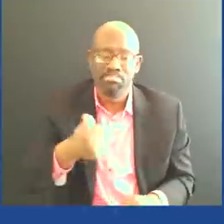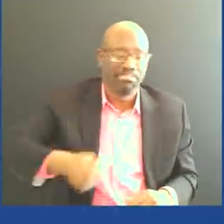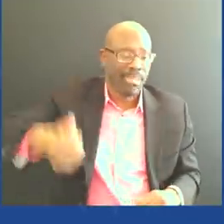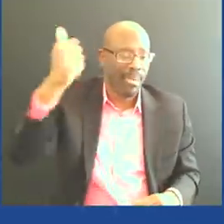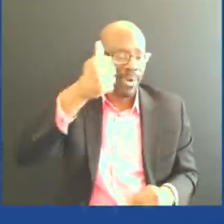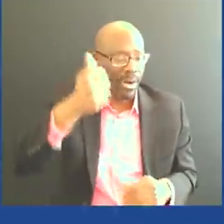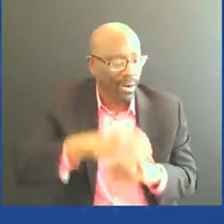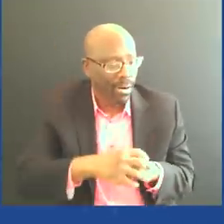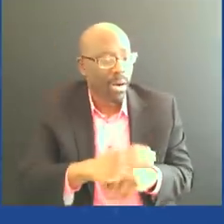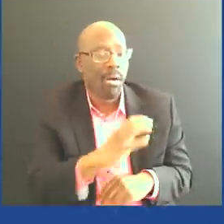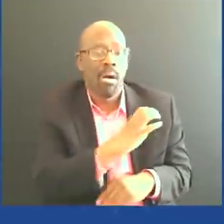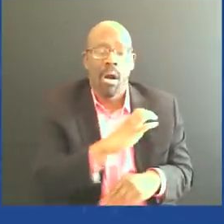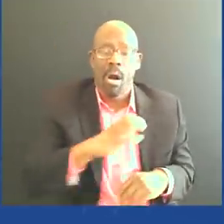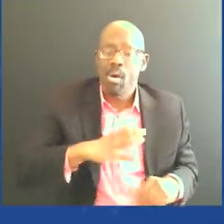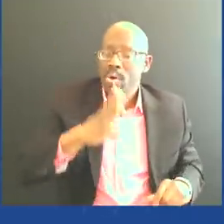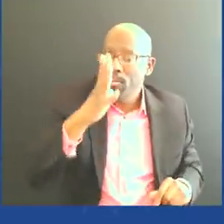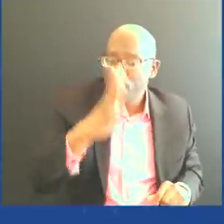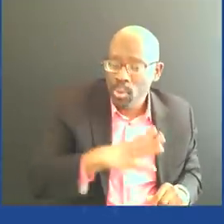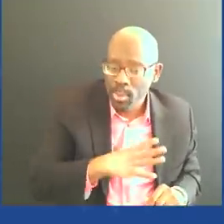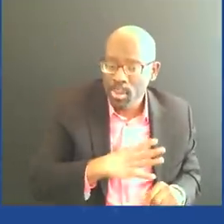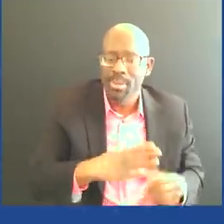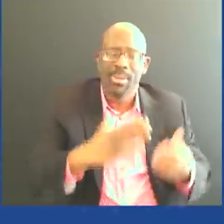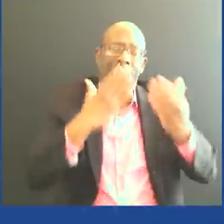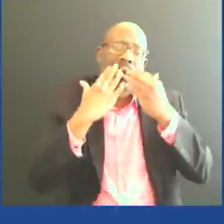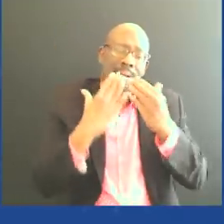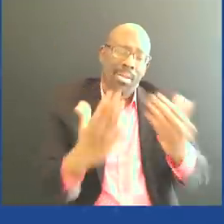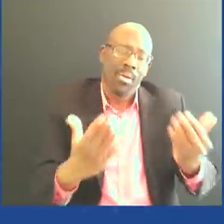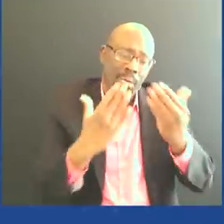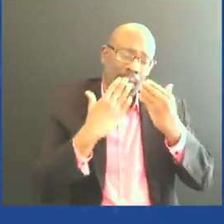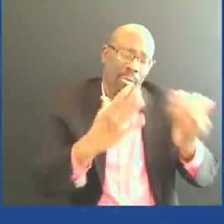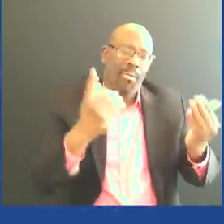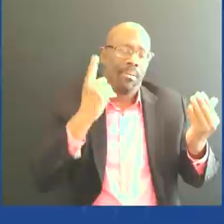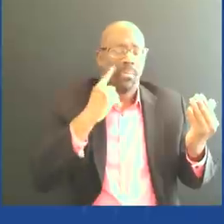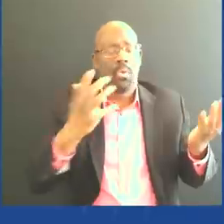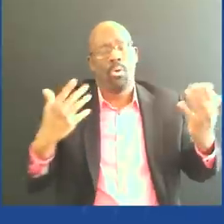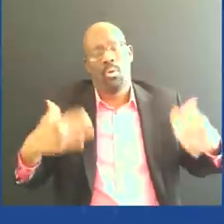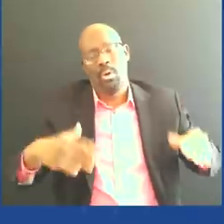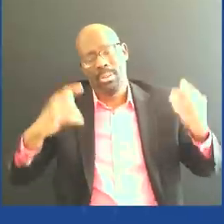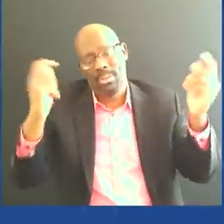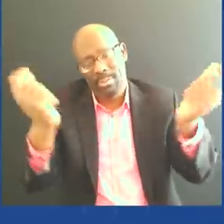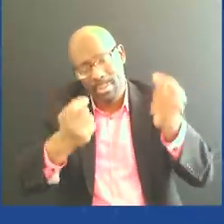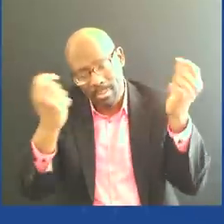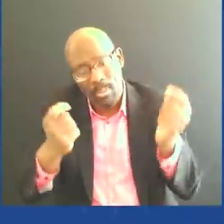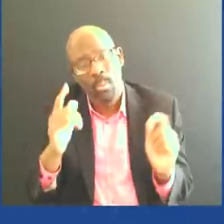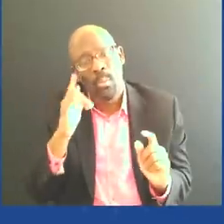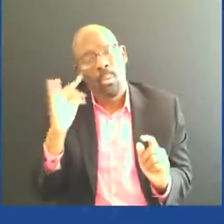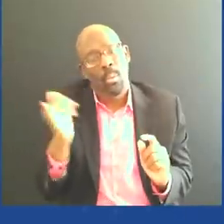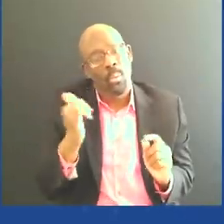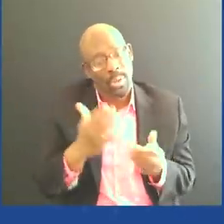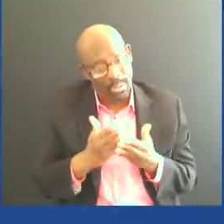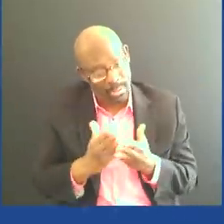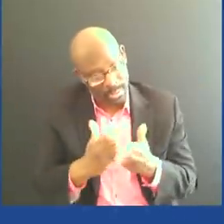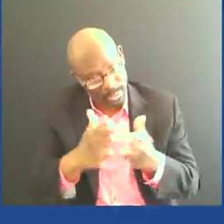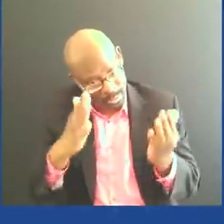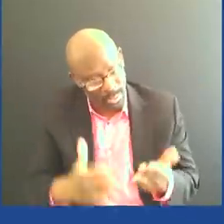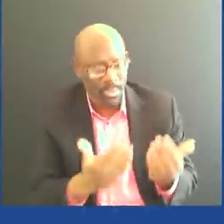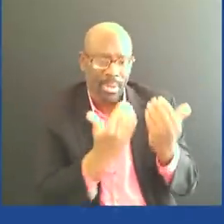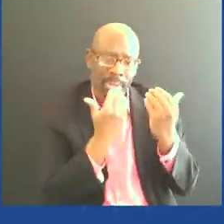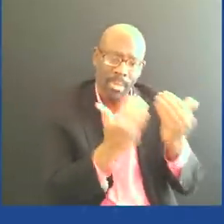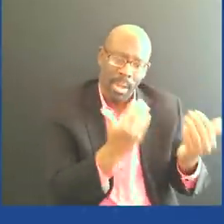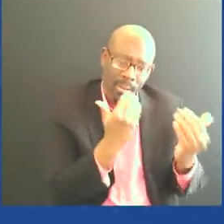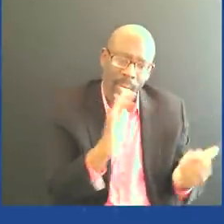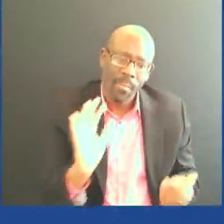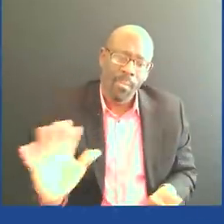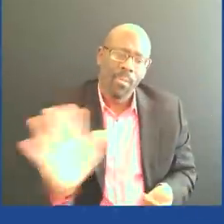this celebration today. And to our sailors, thank you for your service and